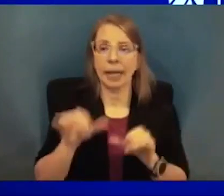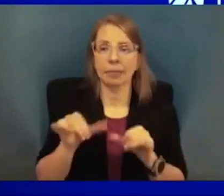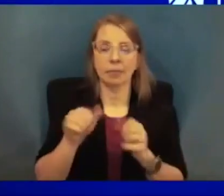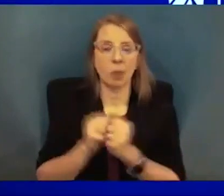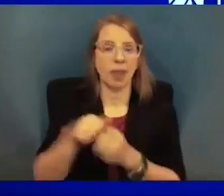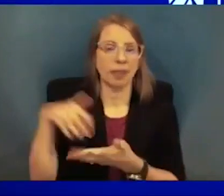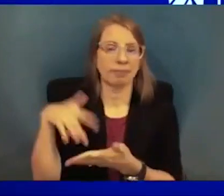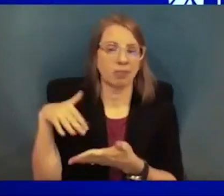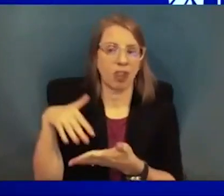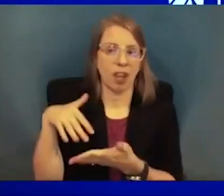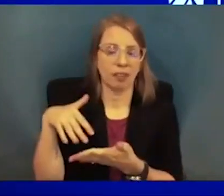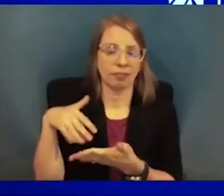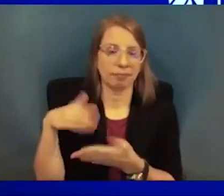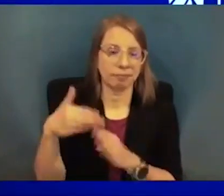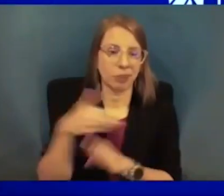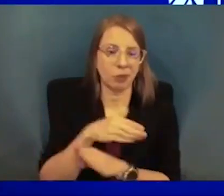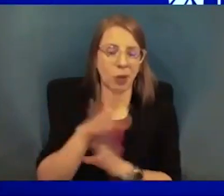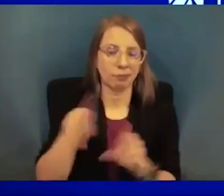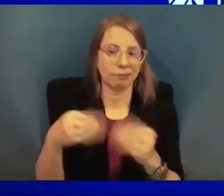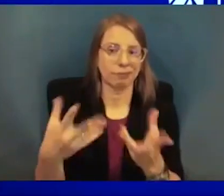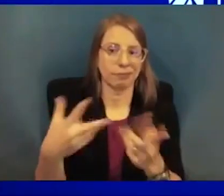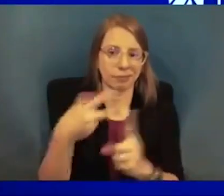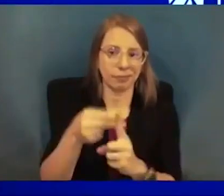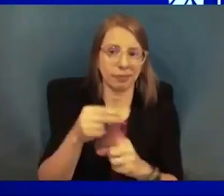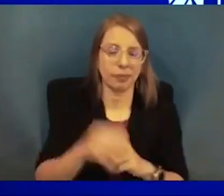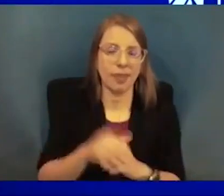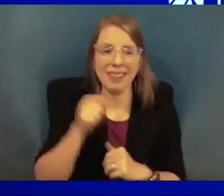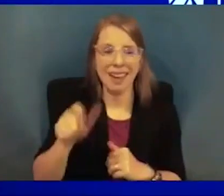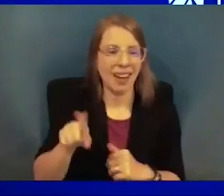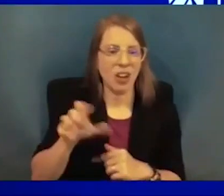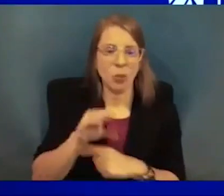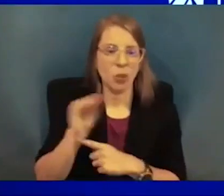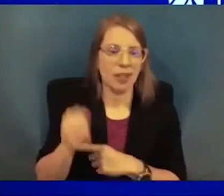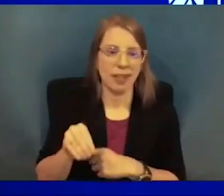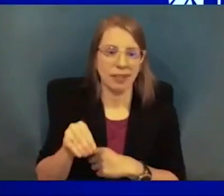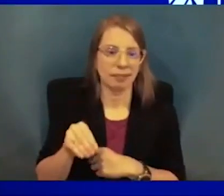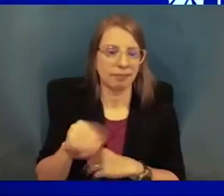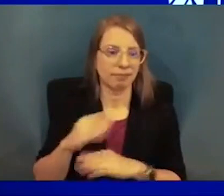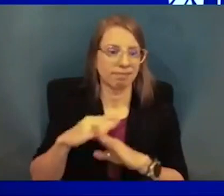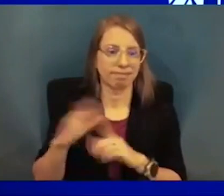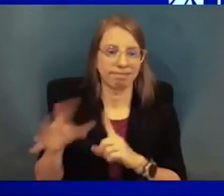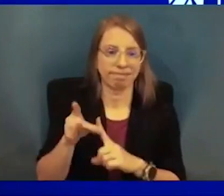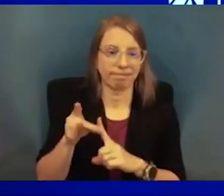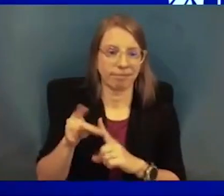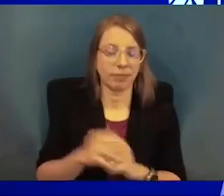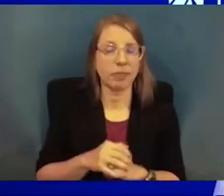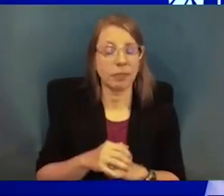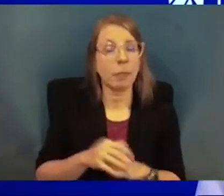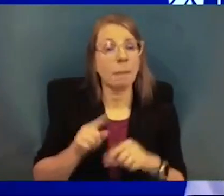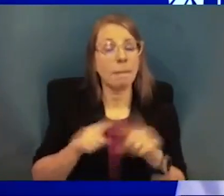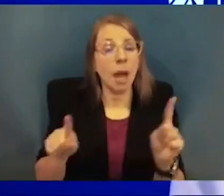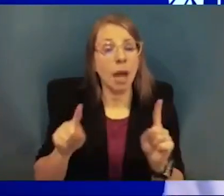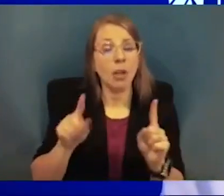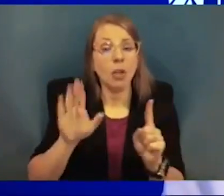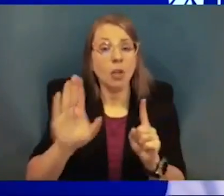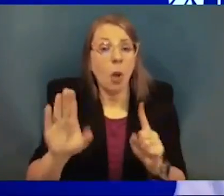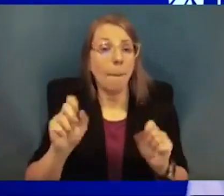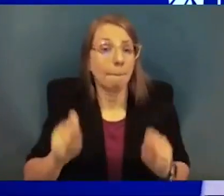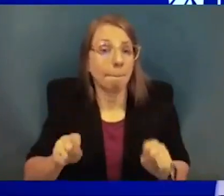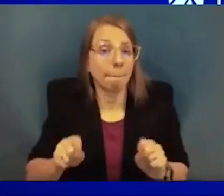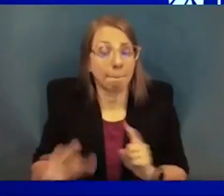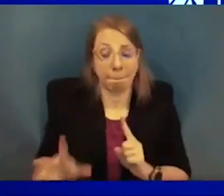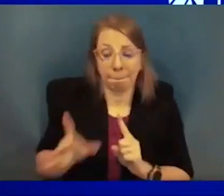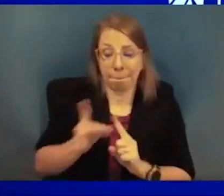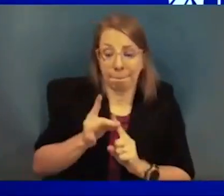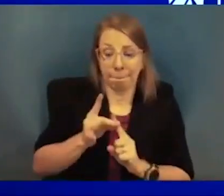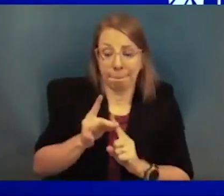well. It isn't 100%. It does significantly decrease your chance of having those problems, and we